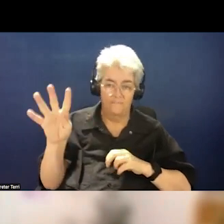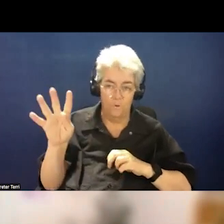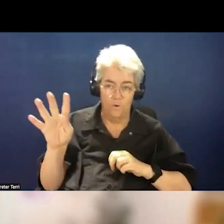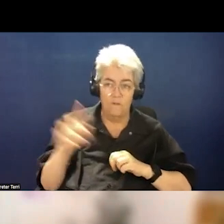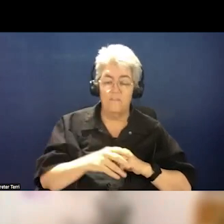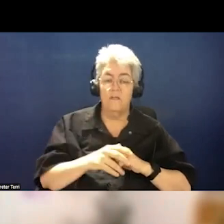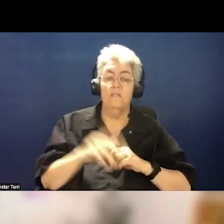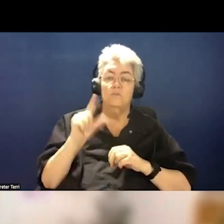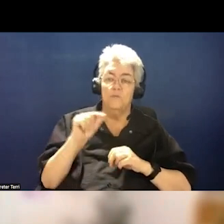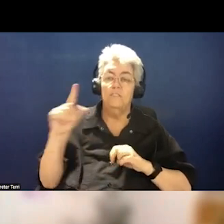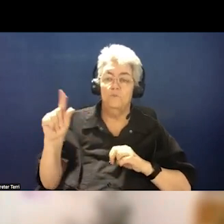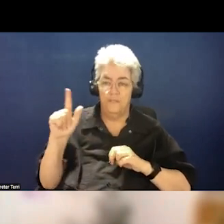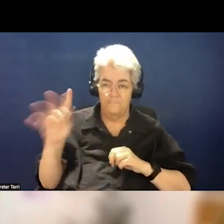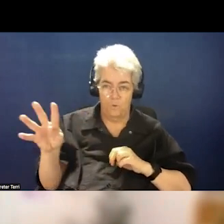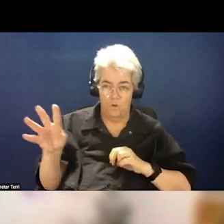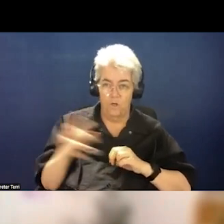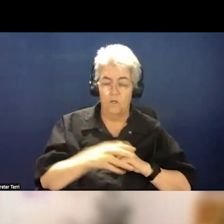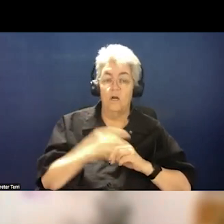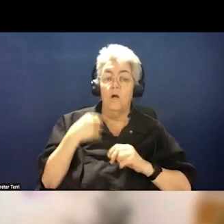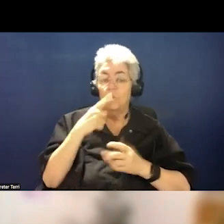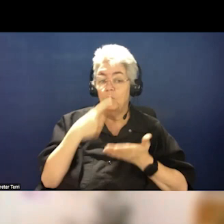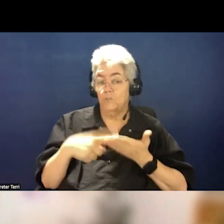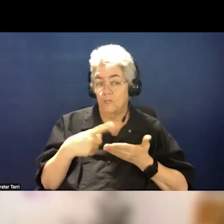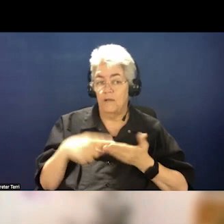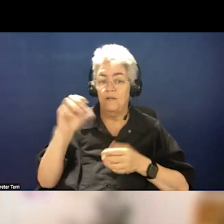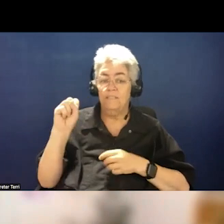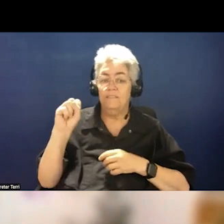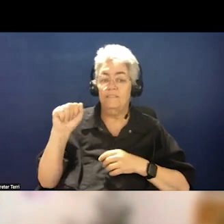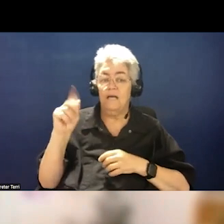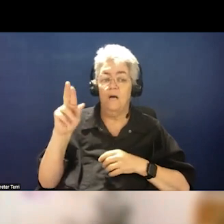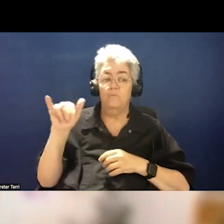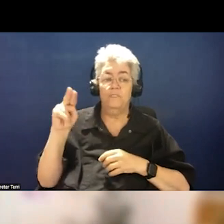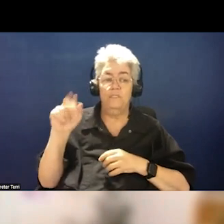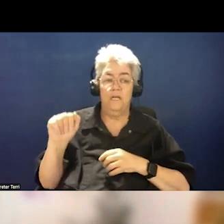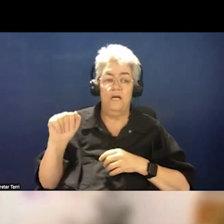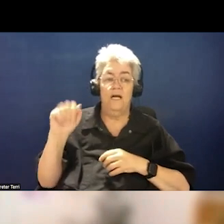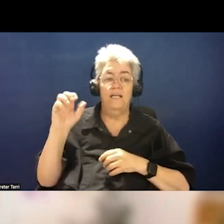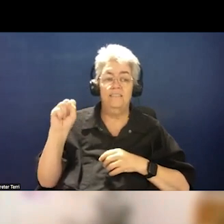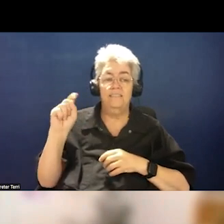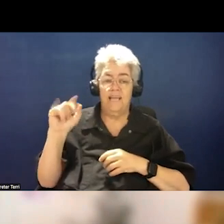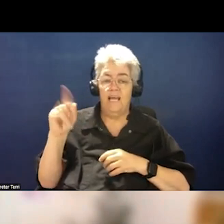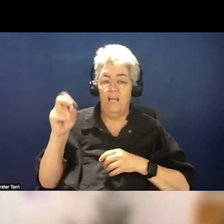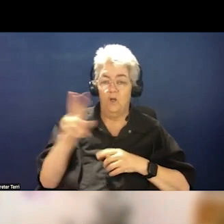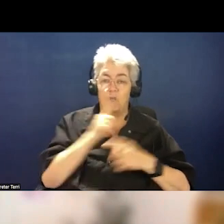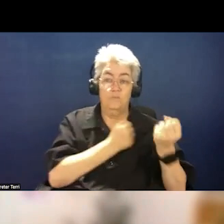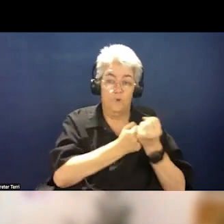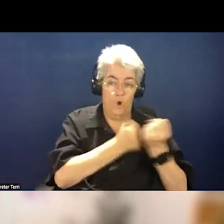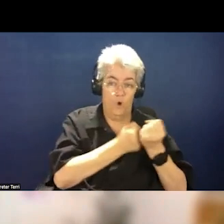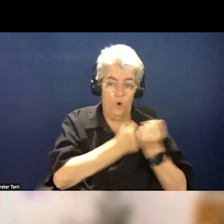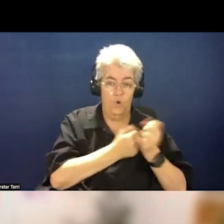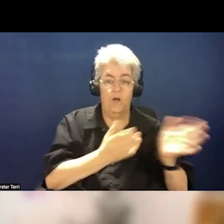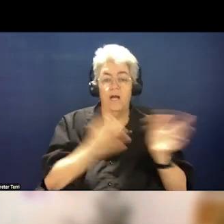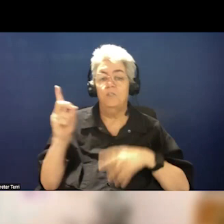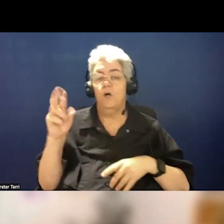of 2024. We are talking about Sabrina Taylor being on the pro side and Dr.